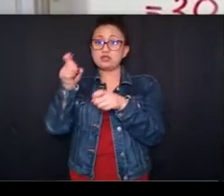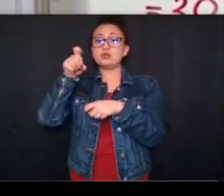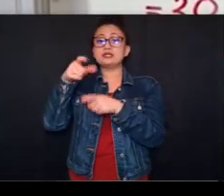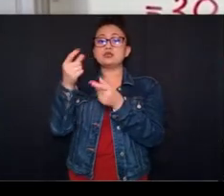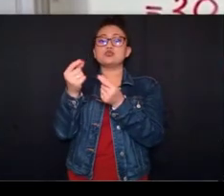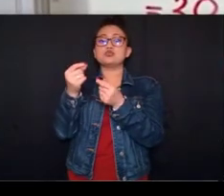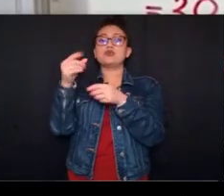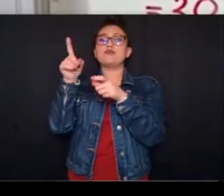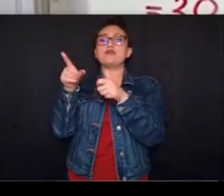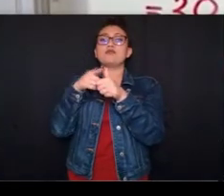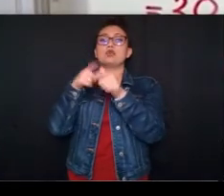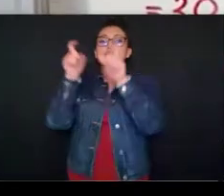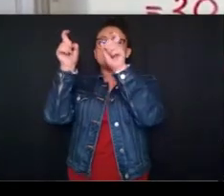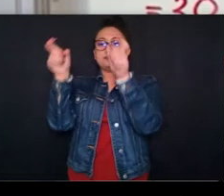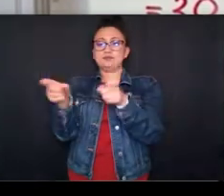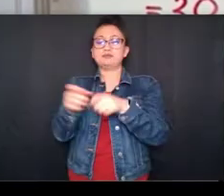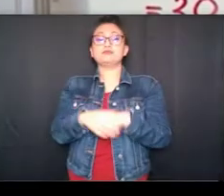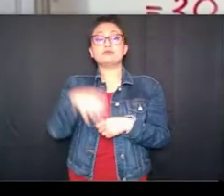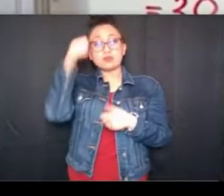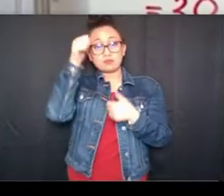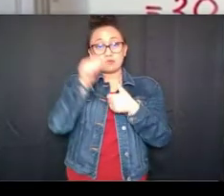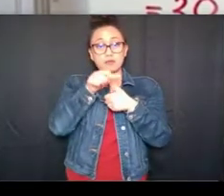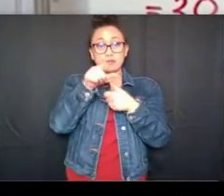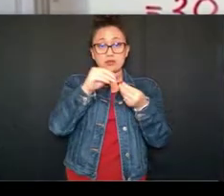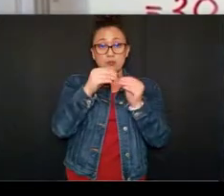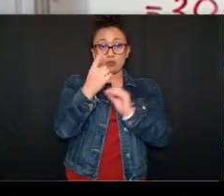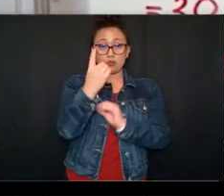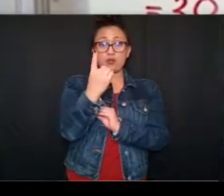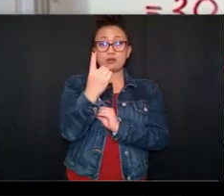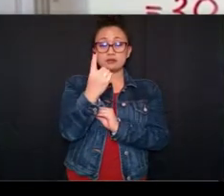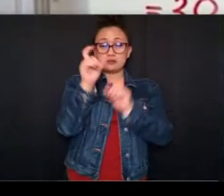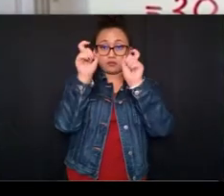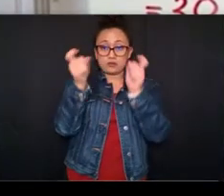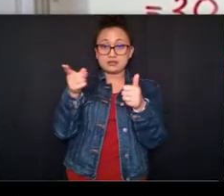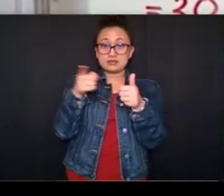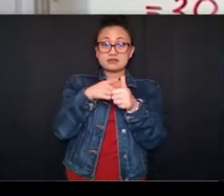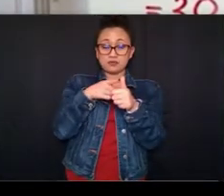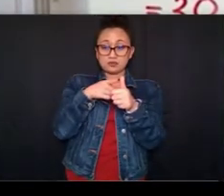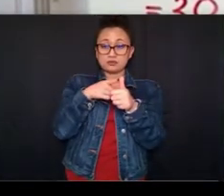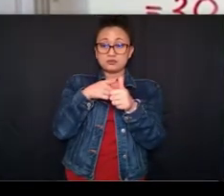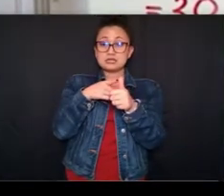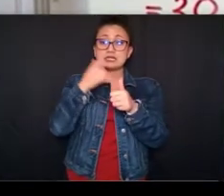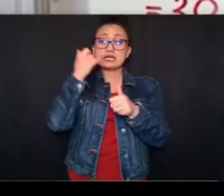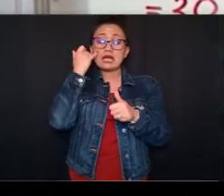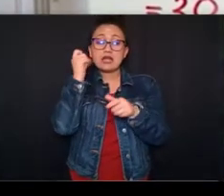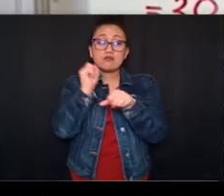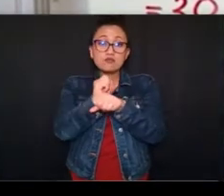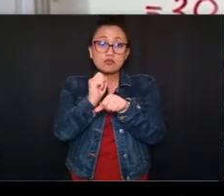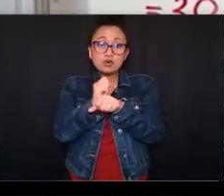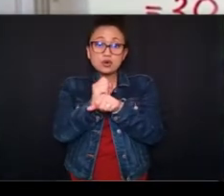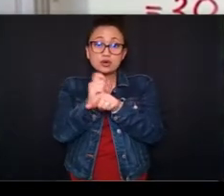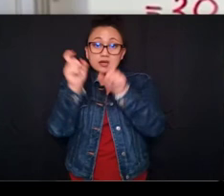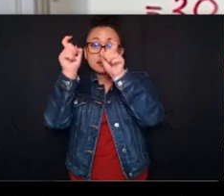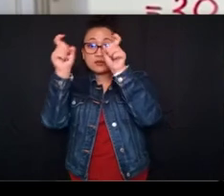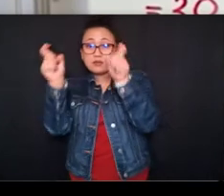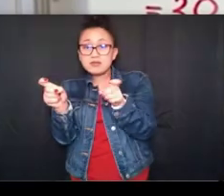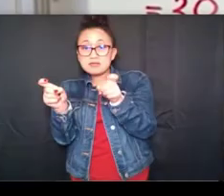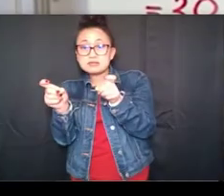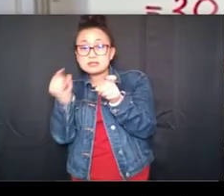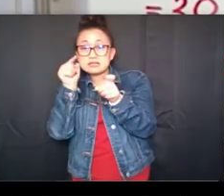of operations, I said do the parentheses first, then do multiplication, division, then do adding and subtracting. If you're working inside of the